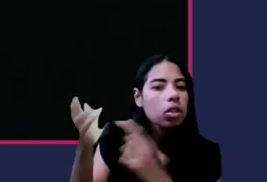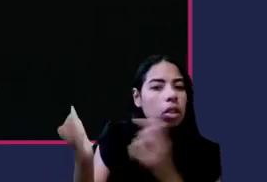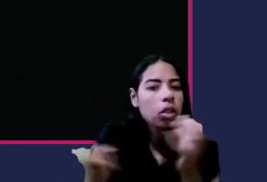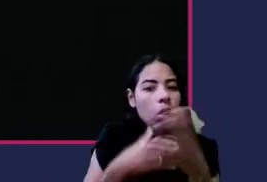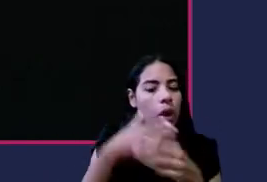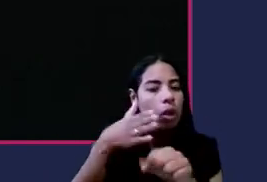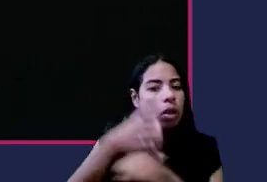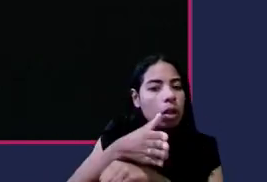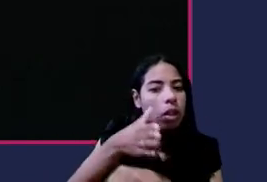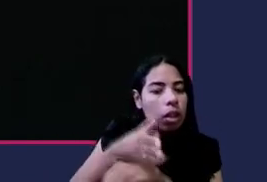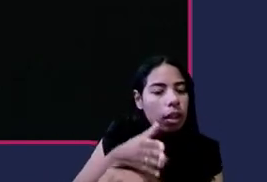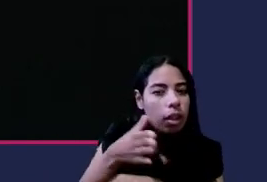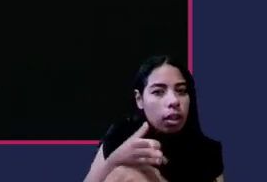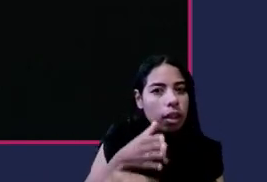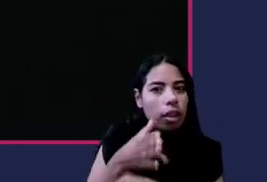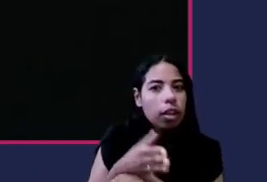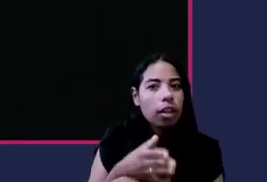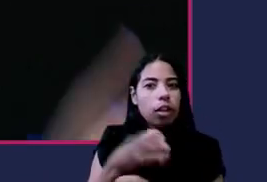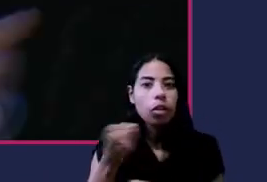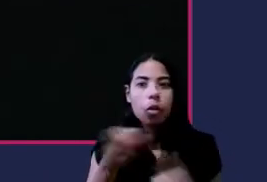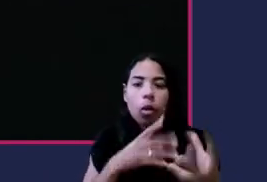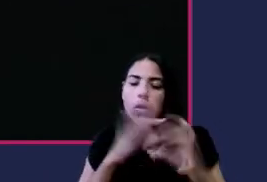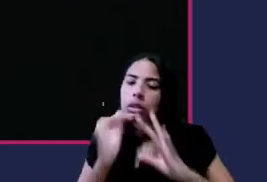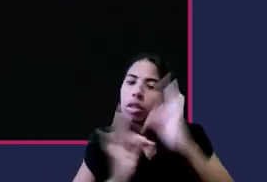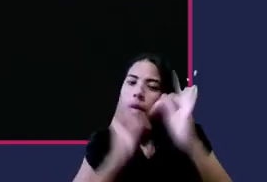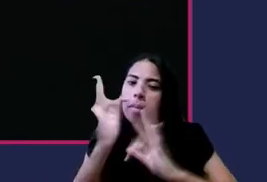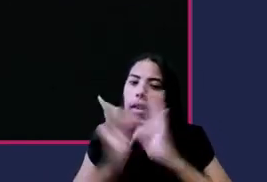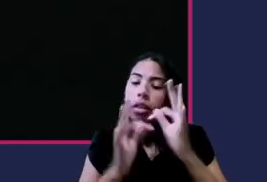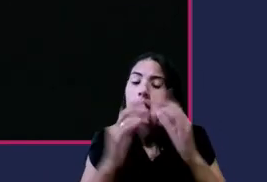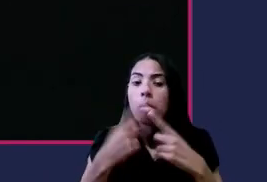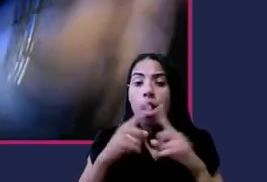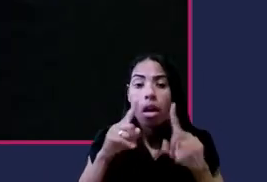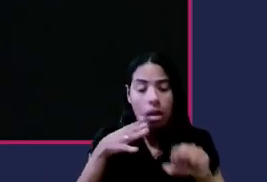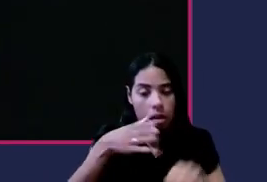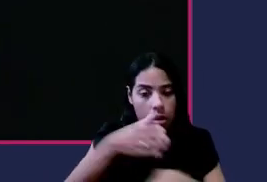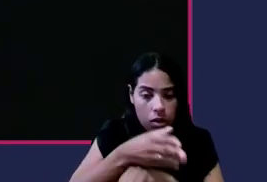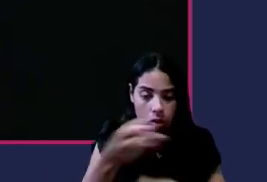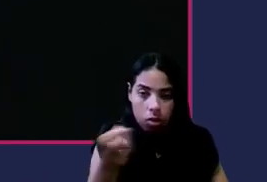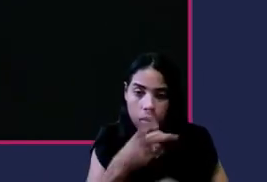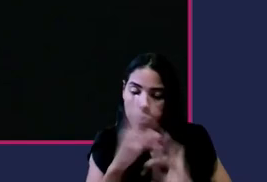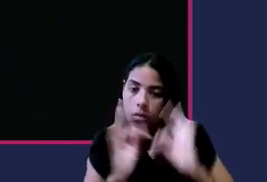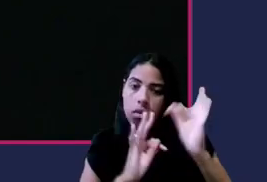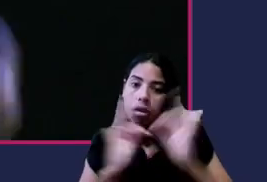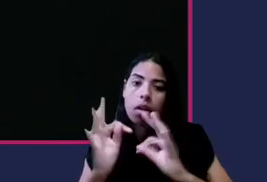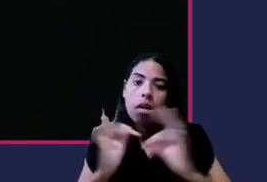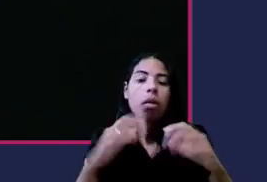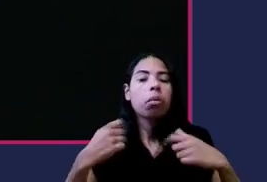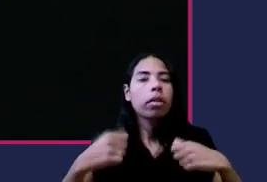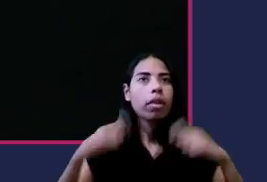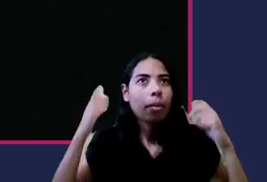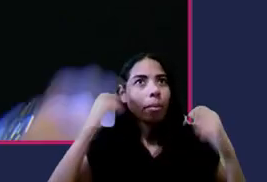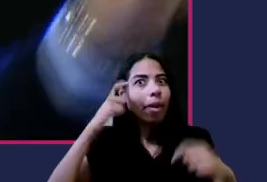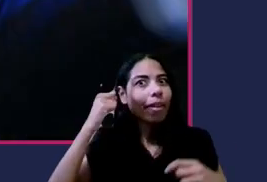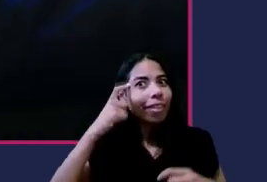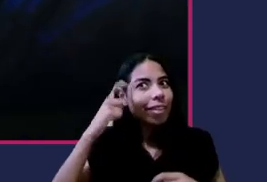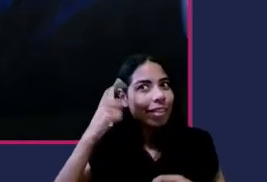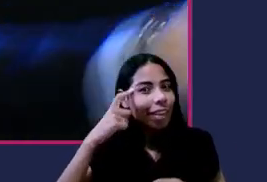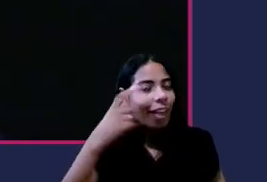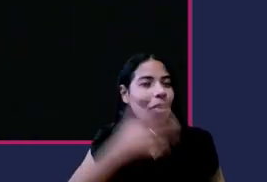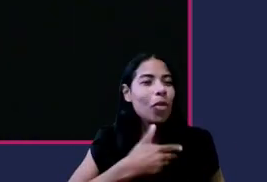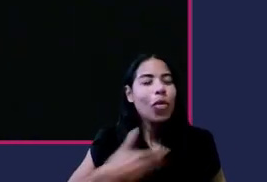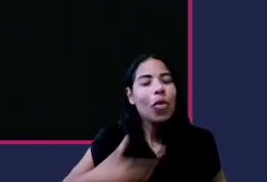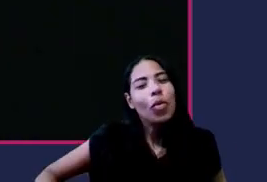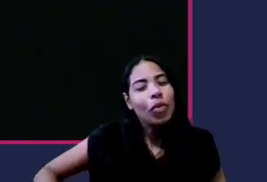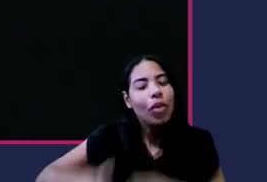is how we'll think of increasing access to new treatments. And I have to think